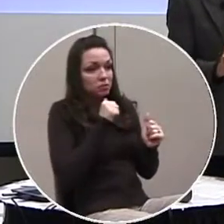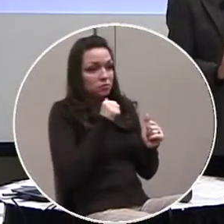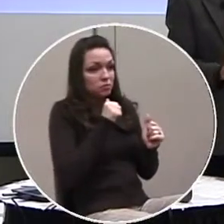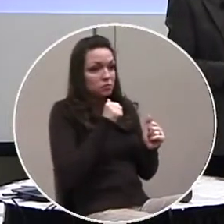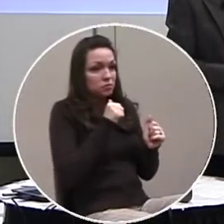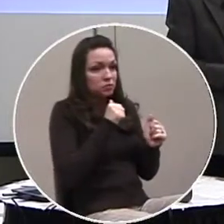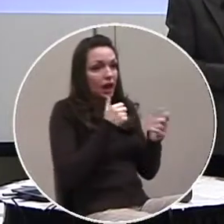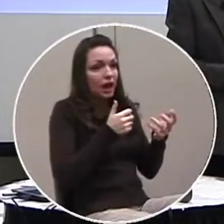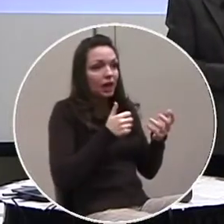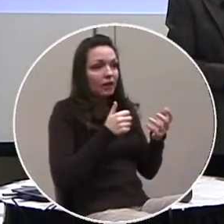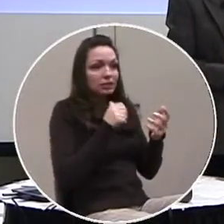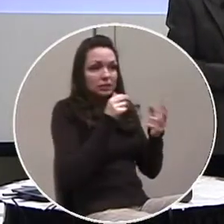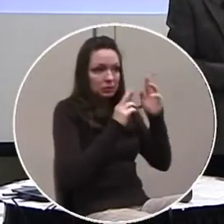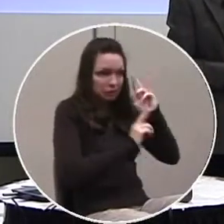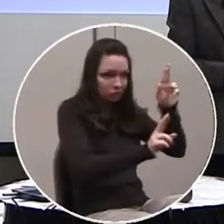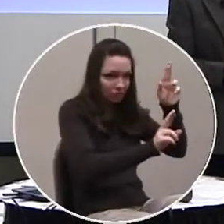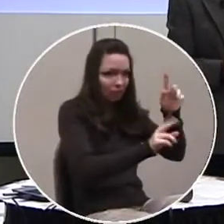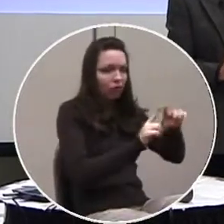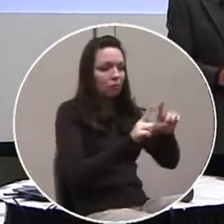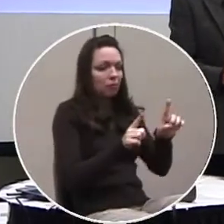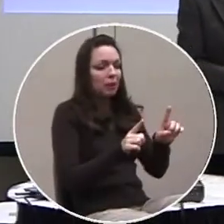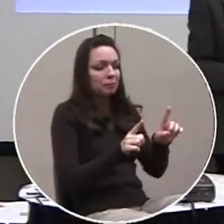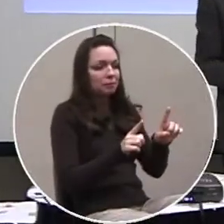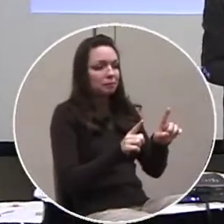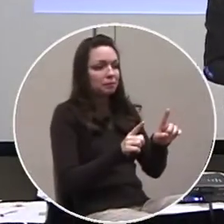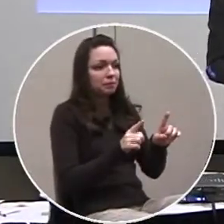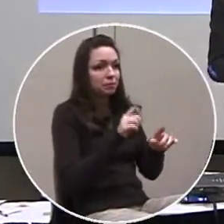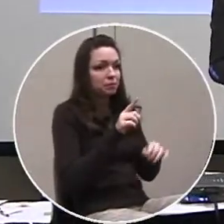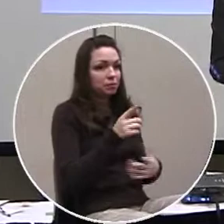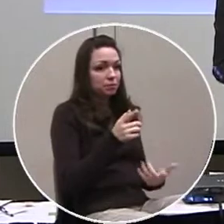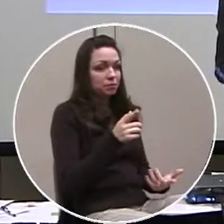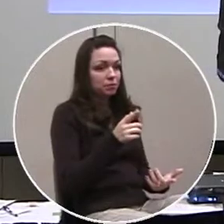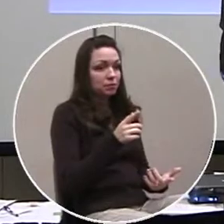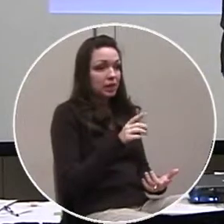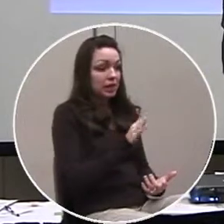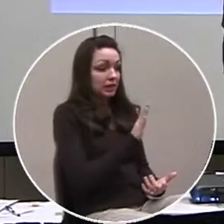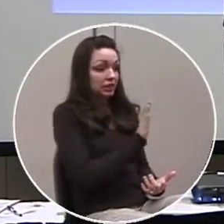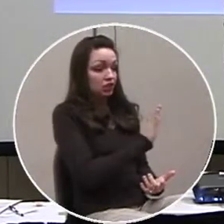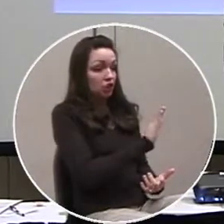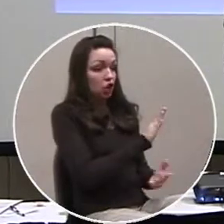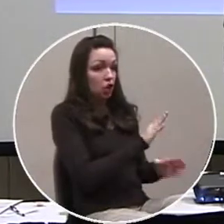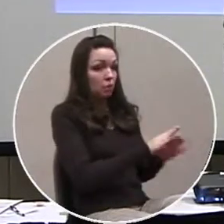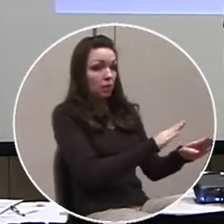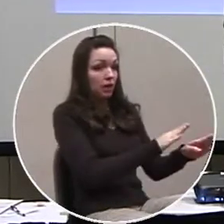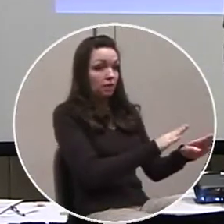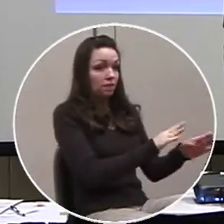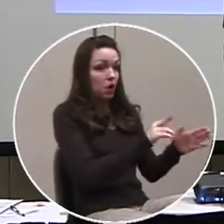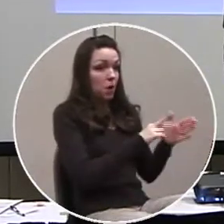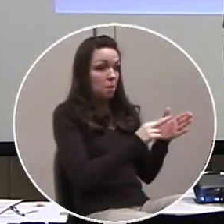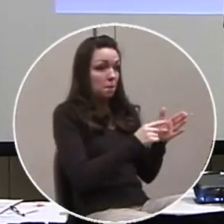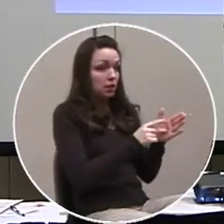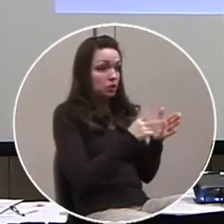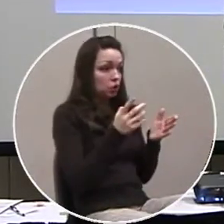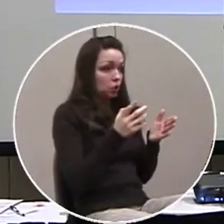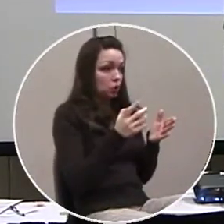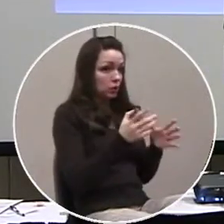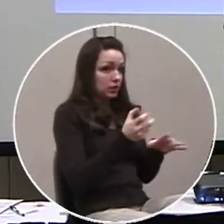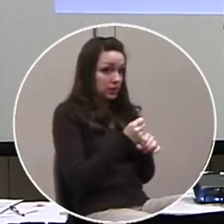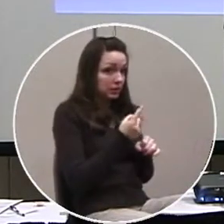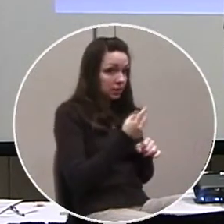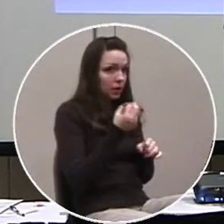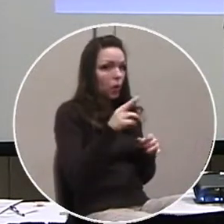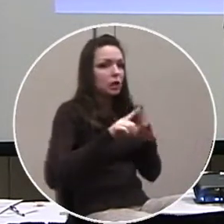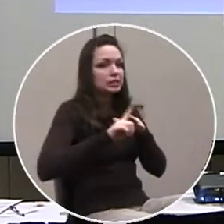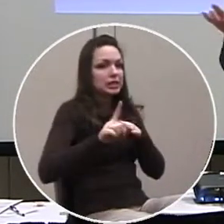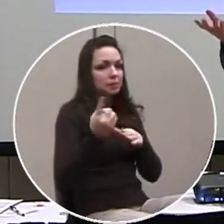understand, that's not meant to be disrespectful, but the question is her behavior intended to obtain something or escape